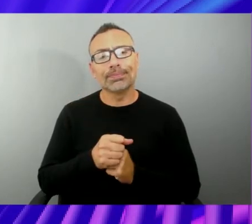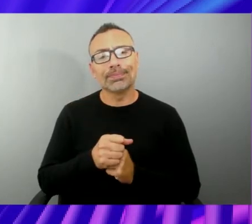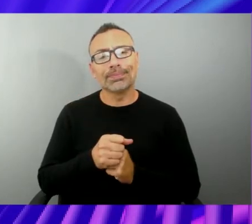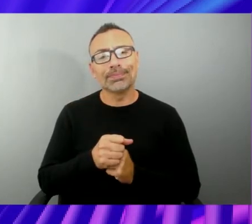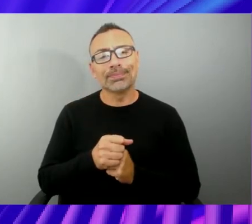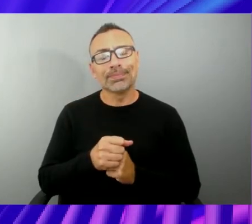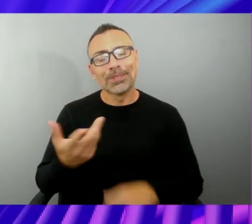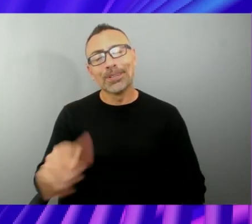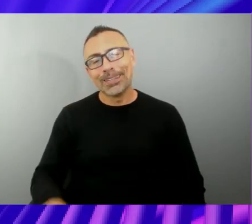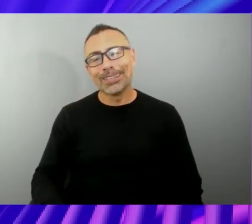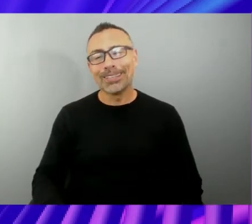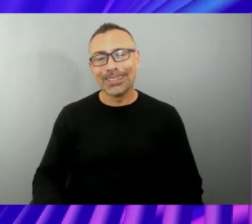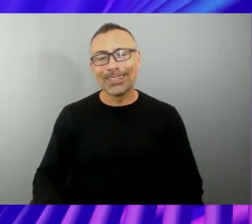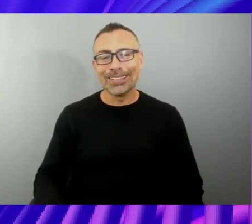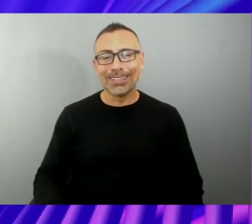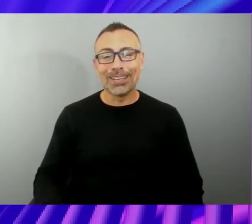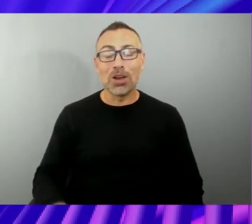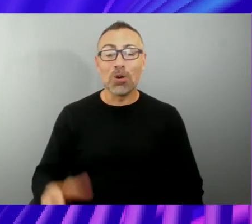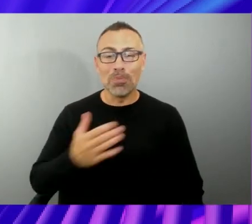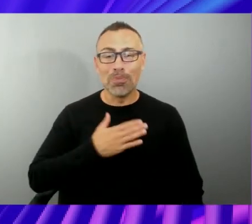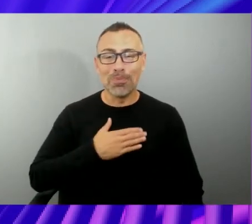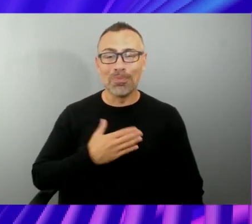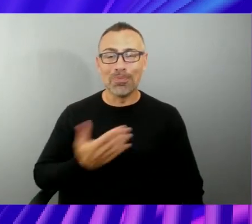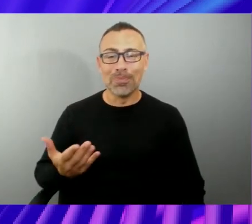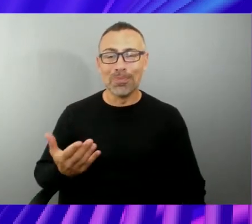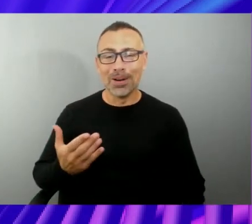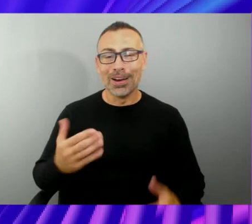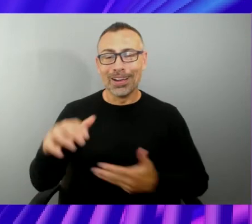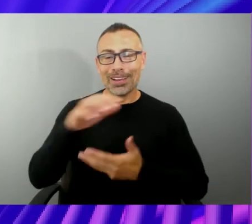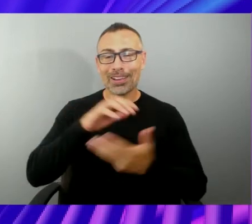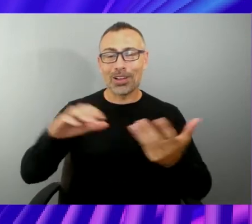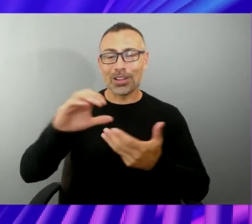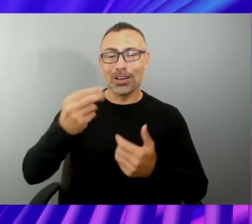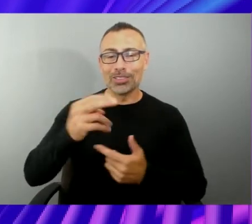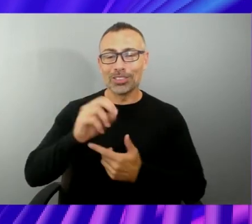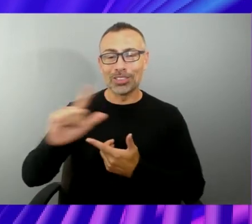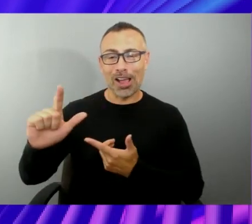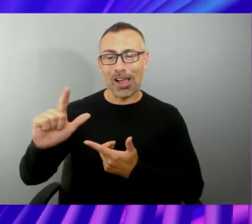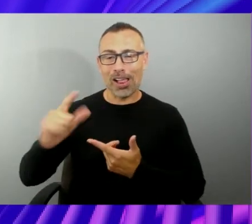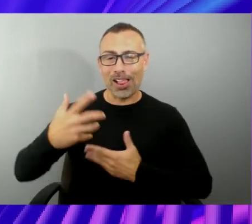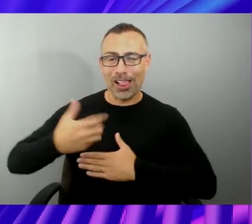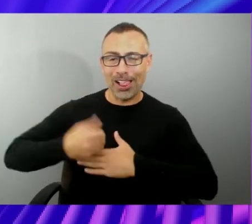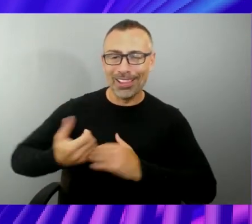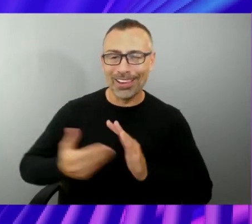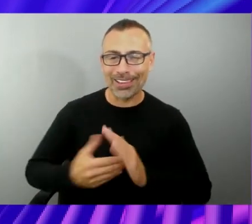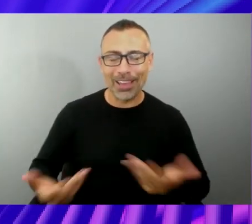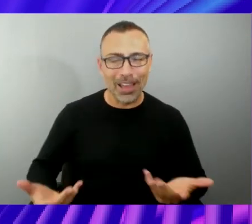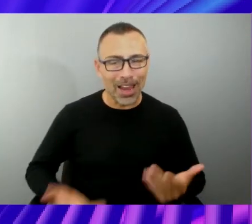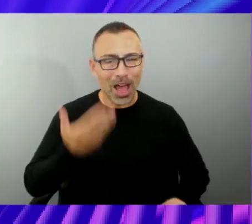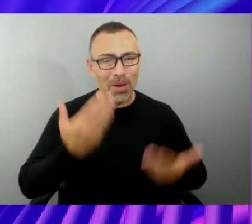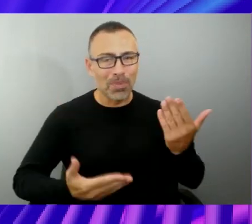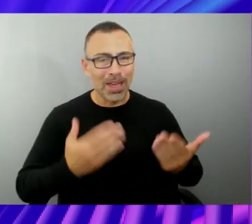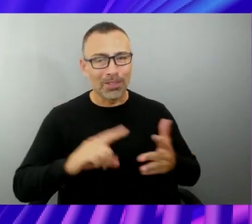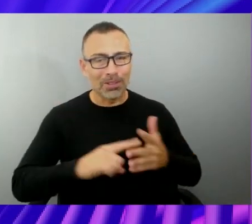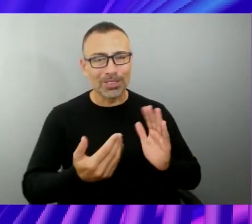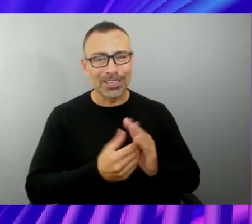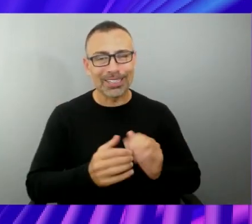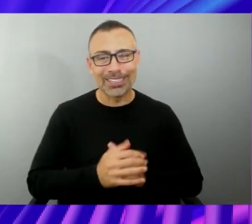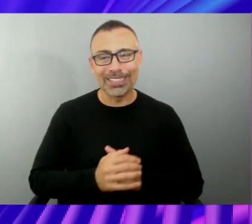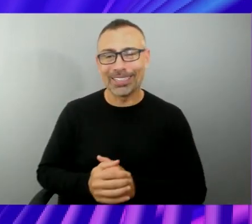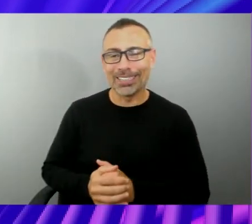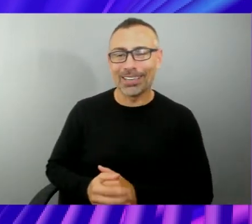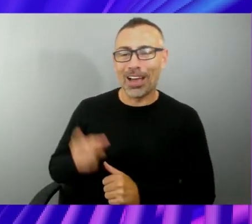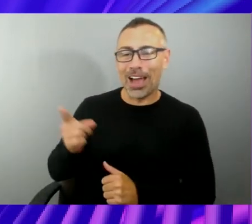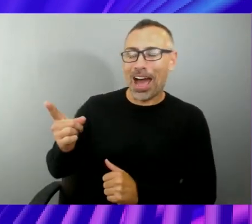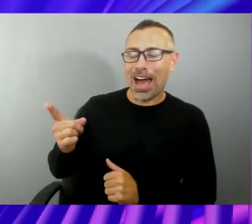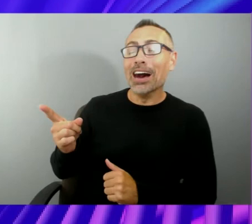well, my Cloud Shell ended again. Well, I might need to restart it. I think it's... Is it joke time? Yes, I think it's time for a joke. Yeah,